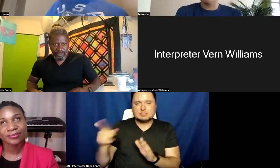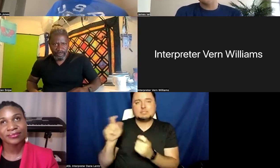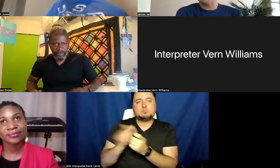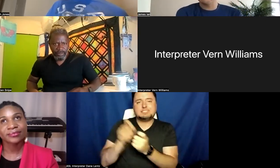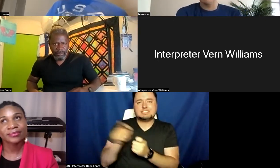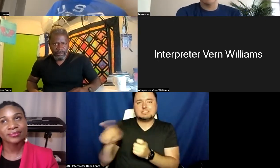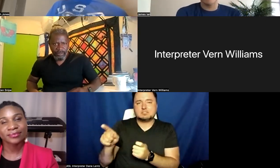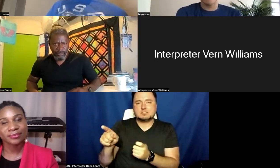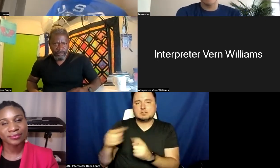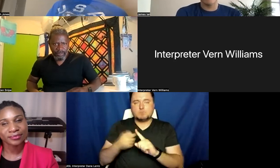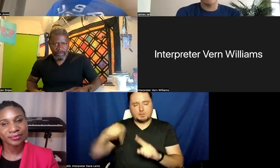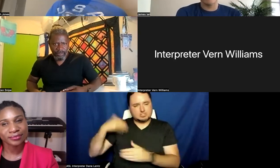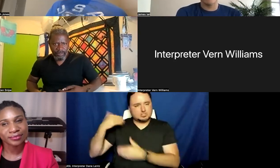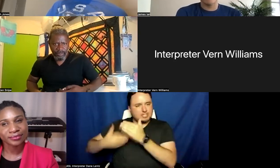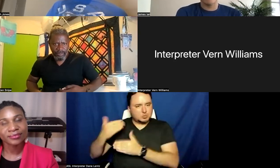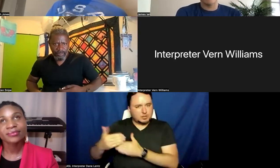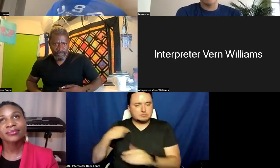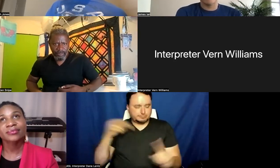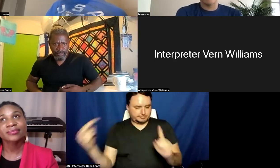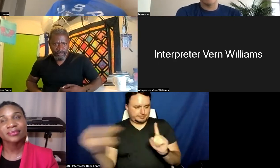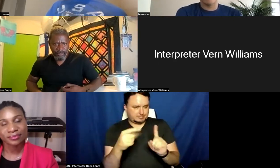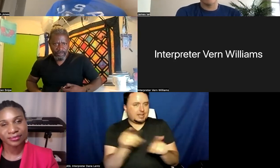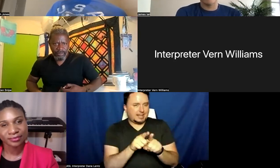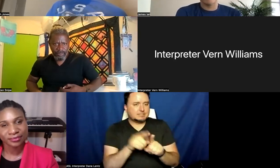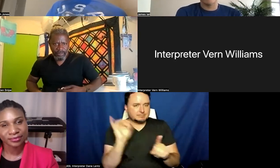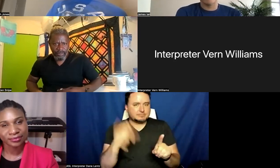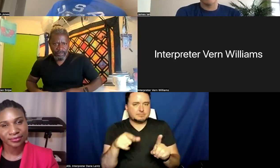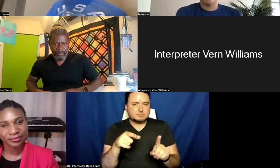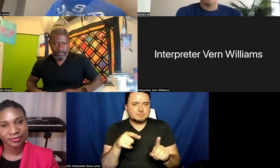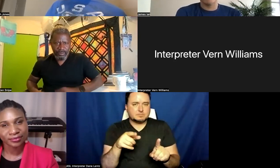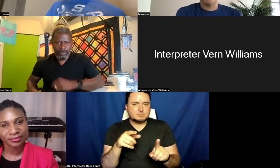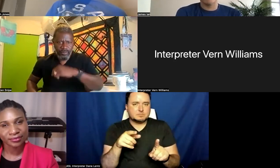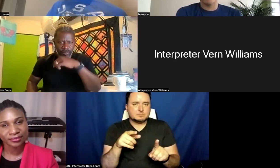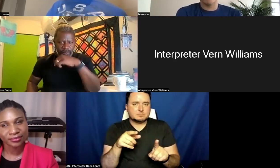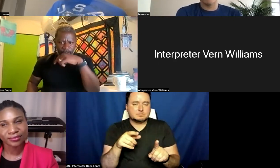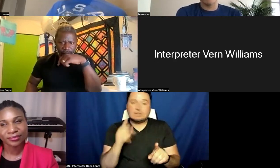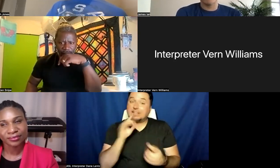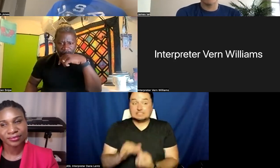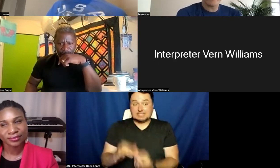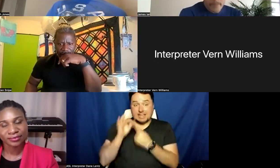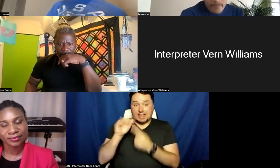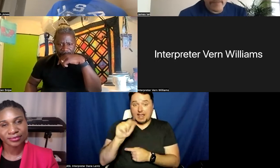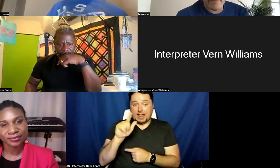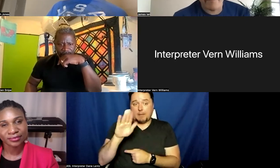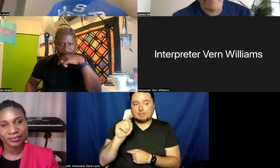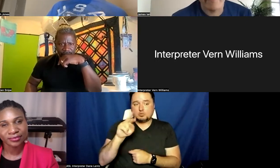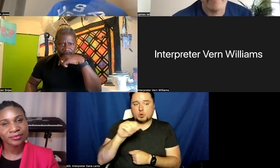coming from the generation where bitch was seen as such such an albatross to hang on the Black woman, to now where everybody is saying that's